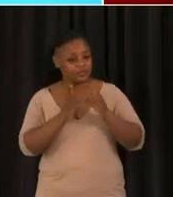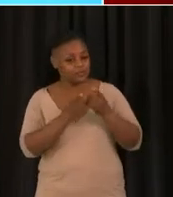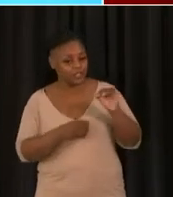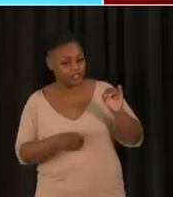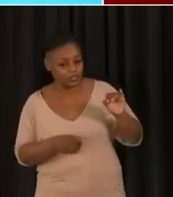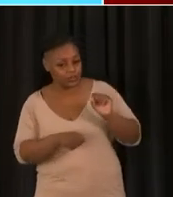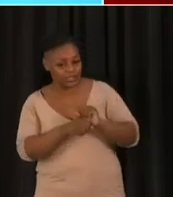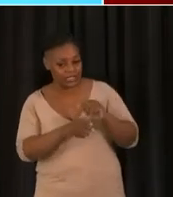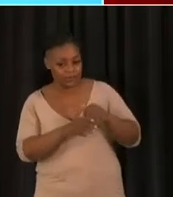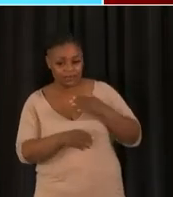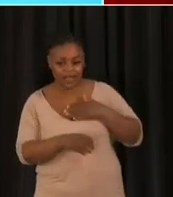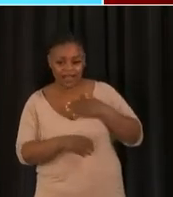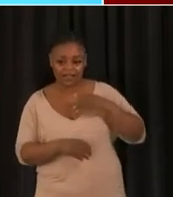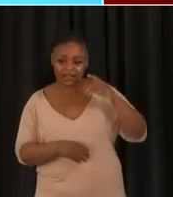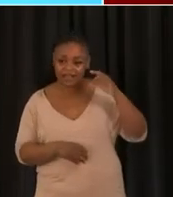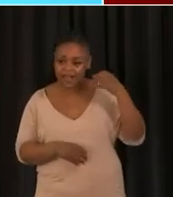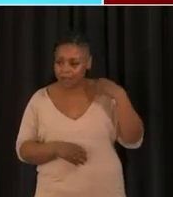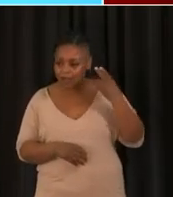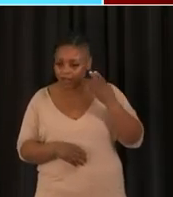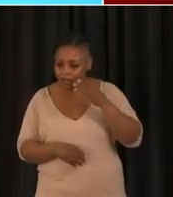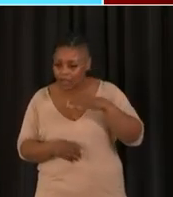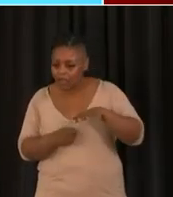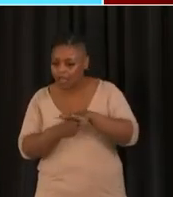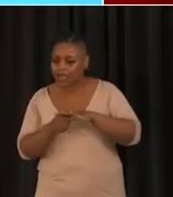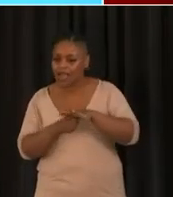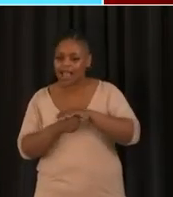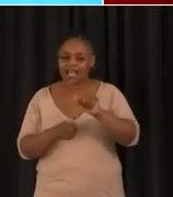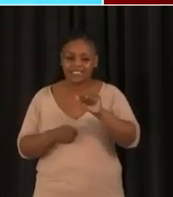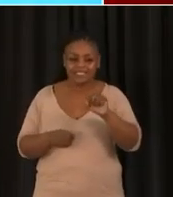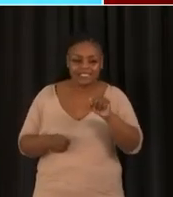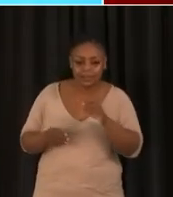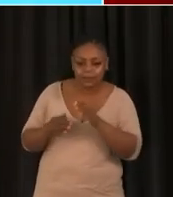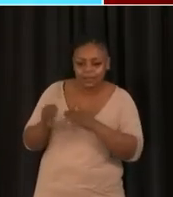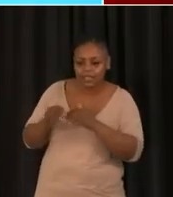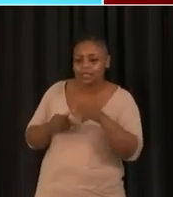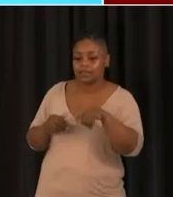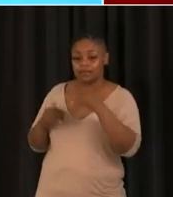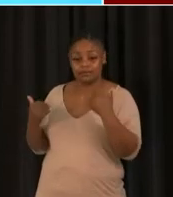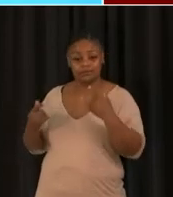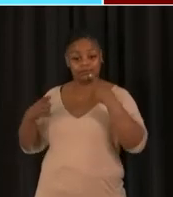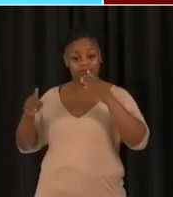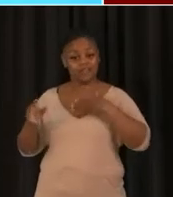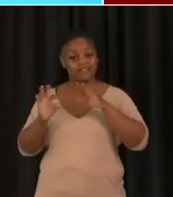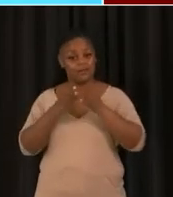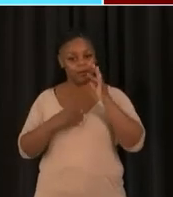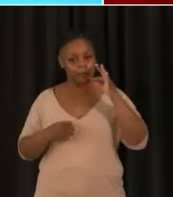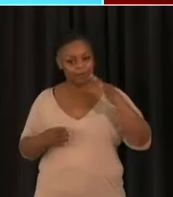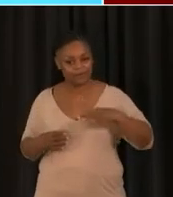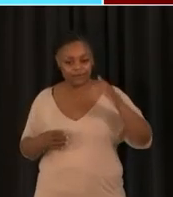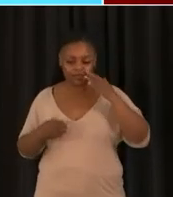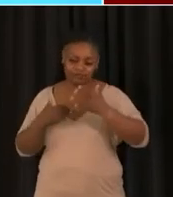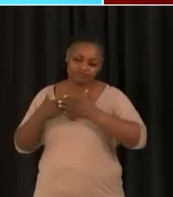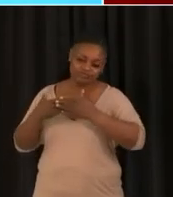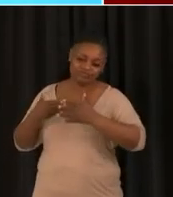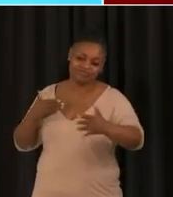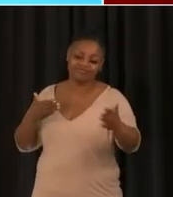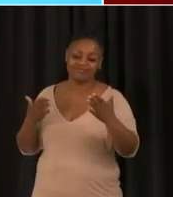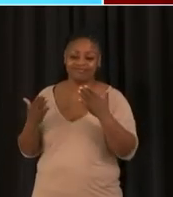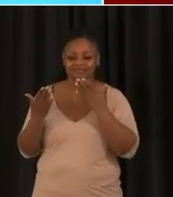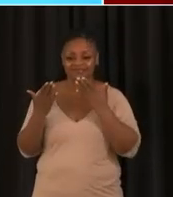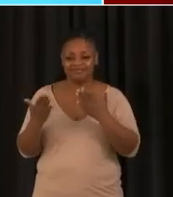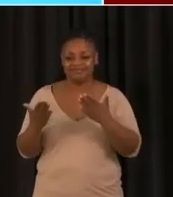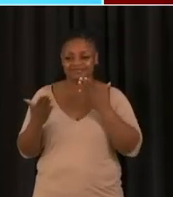Department of Employment Services, Office of Paid Family Leave, and in September 2020, I officially became a first-time homeowner in Washington,